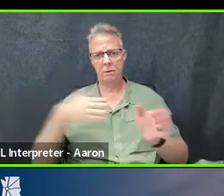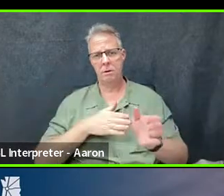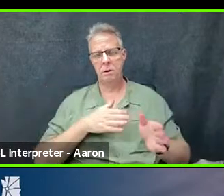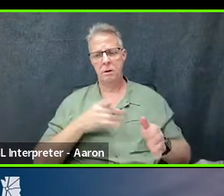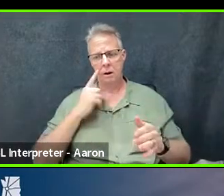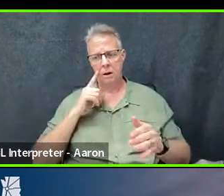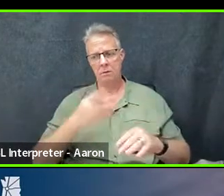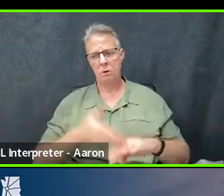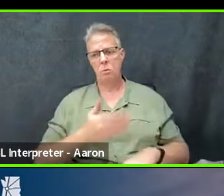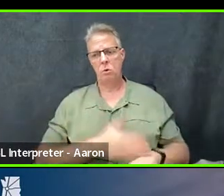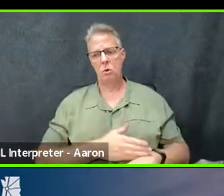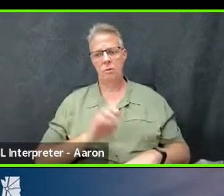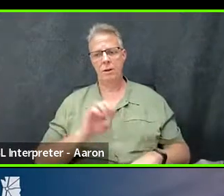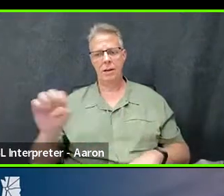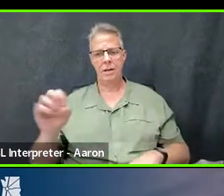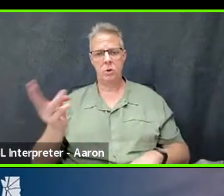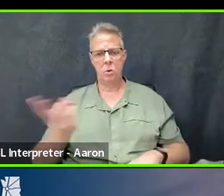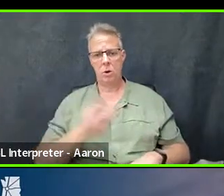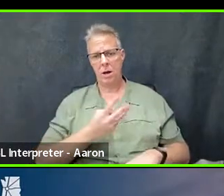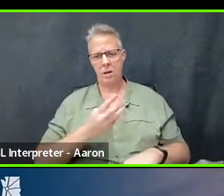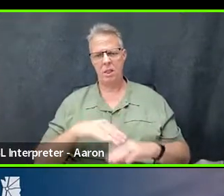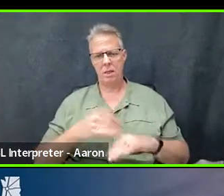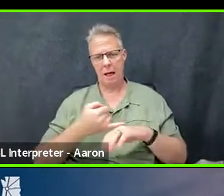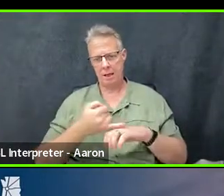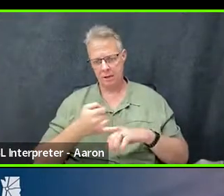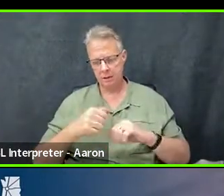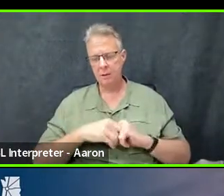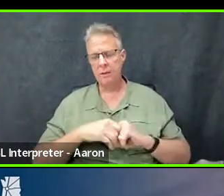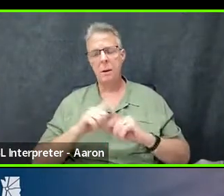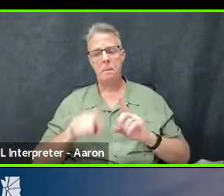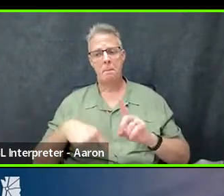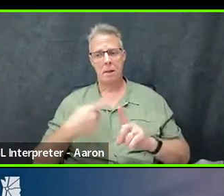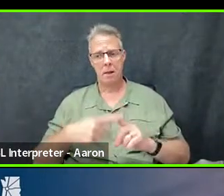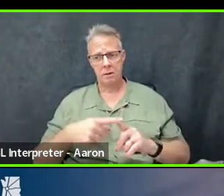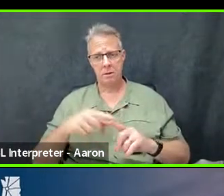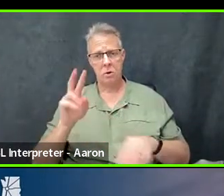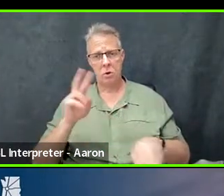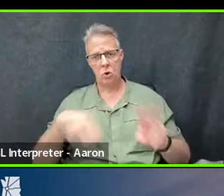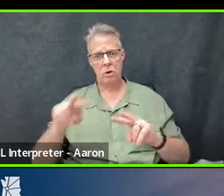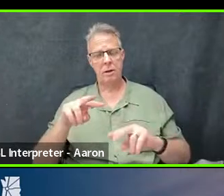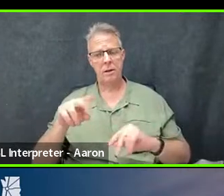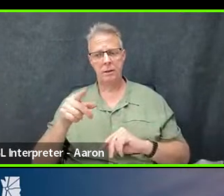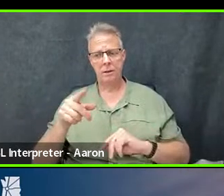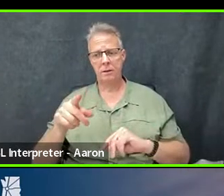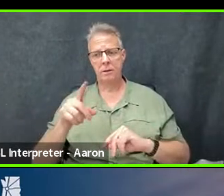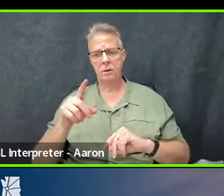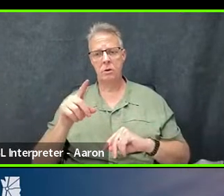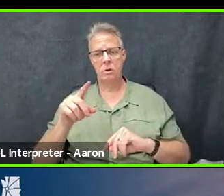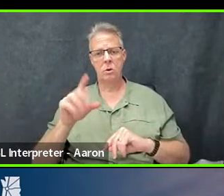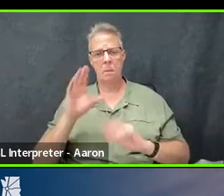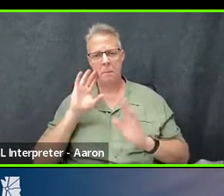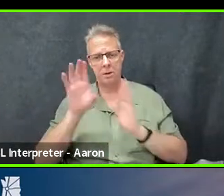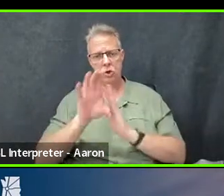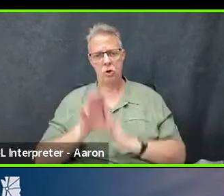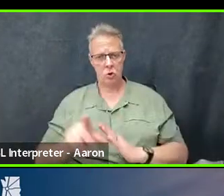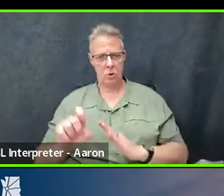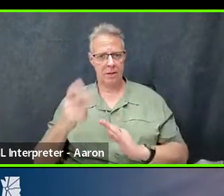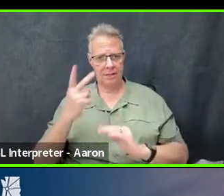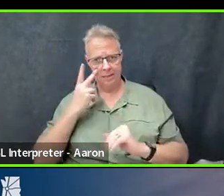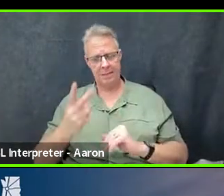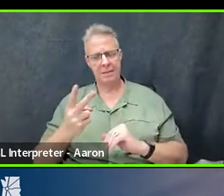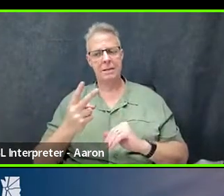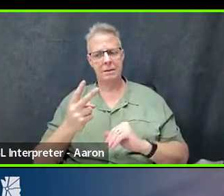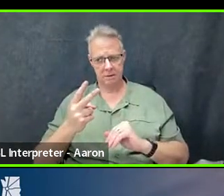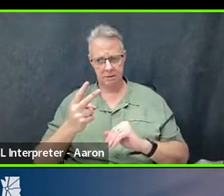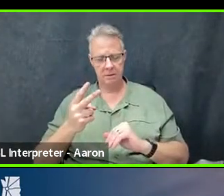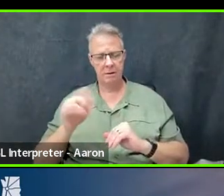the east-west connectivity on the island, and also looking at the graphics, you can see that that is